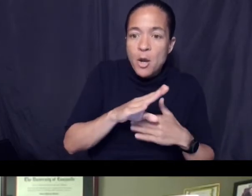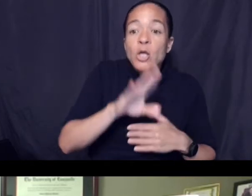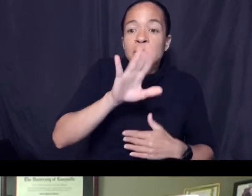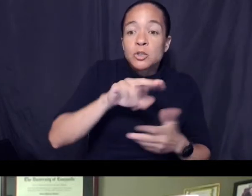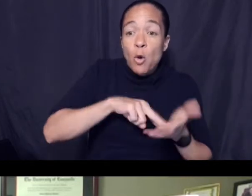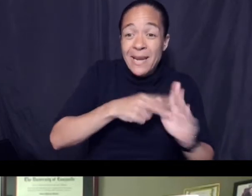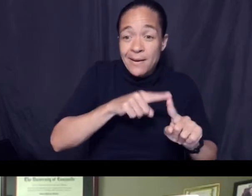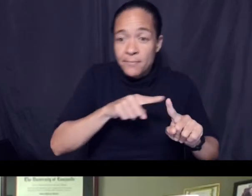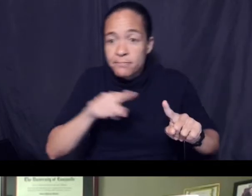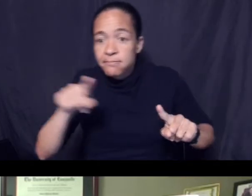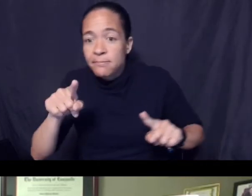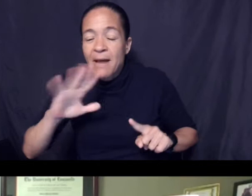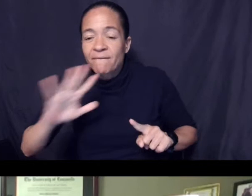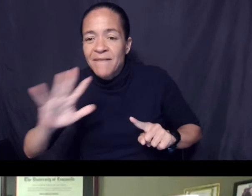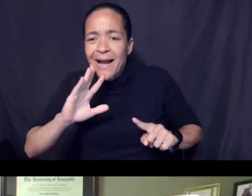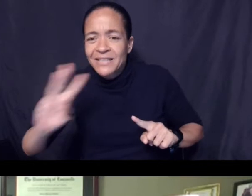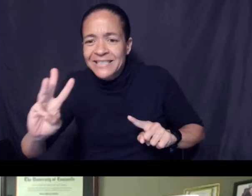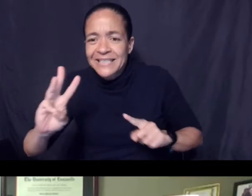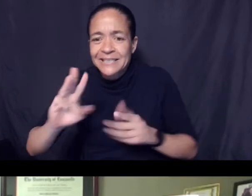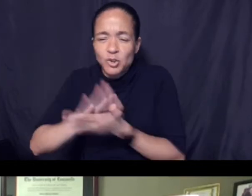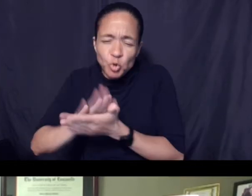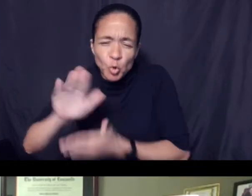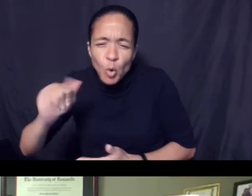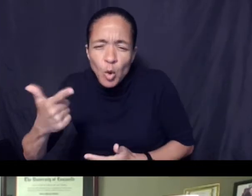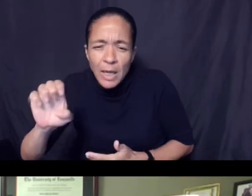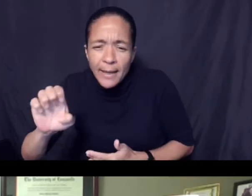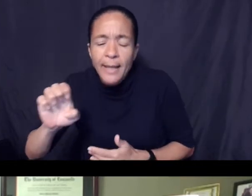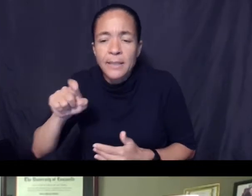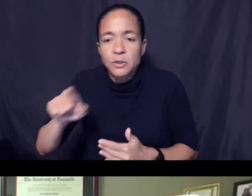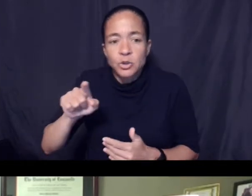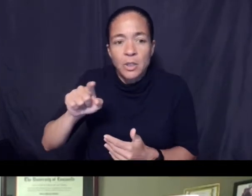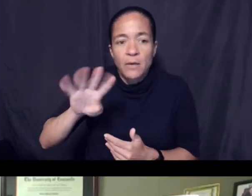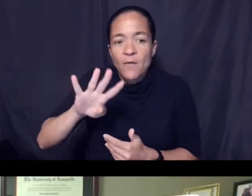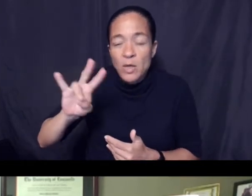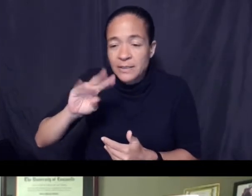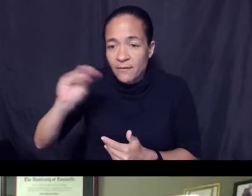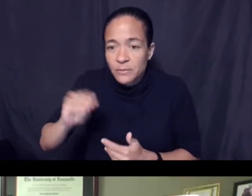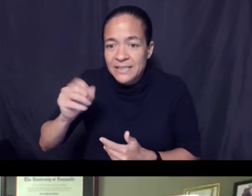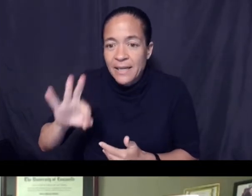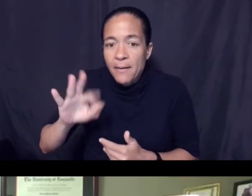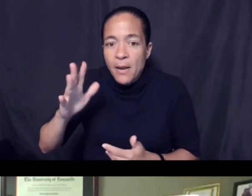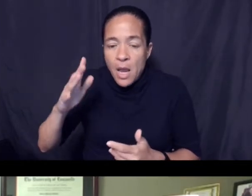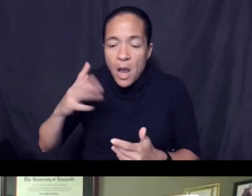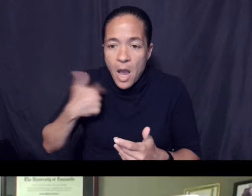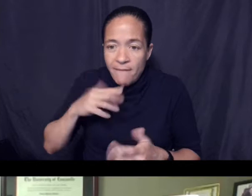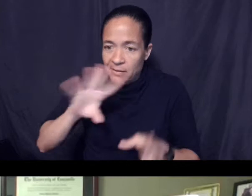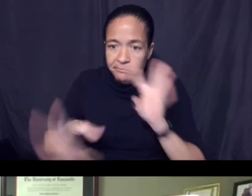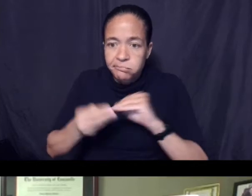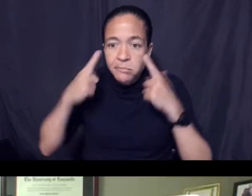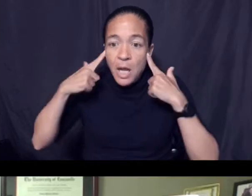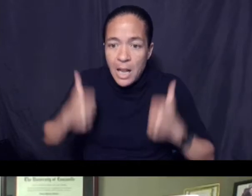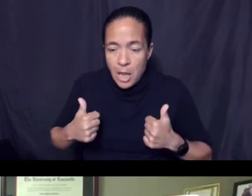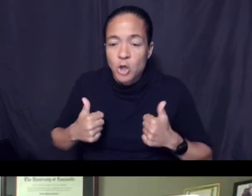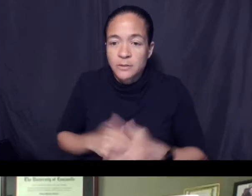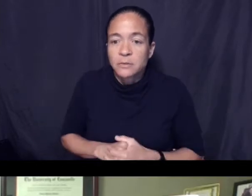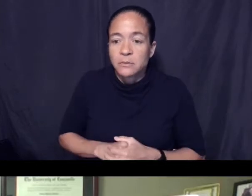5, 6, 7 years of age, approximately 40% of those infants may have cumulative hearing loss. But